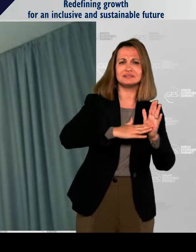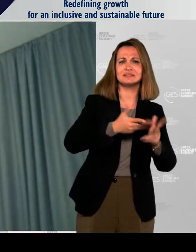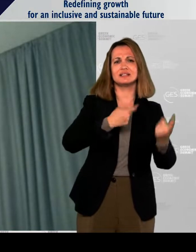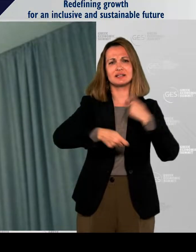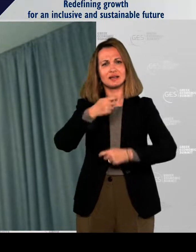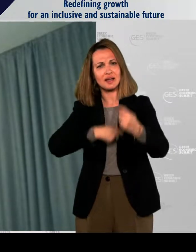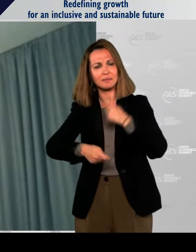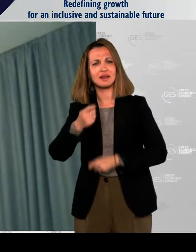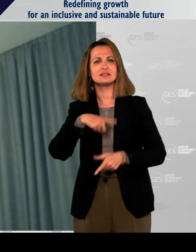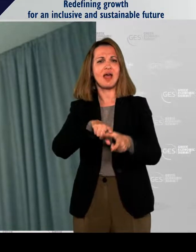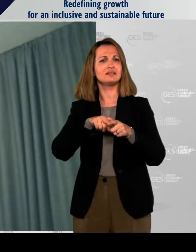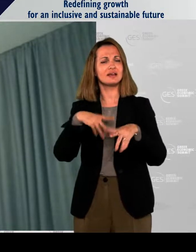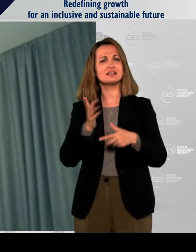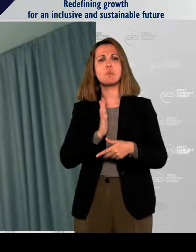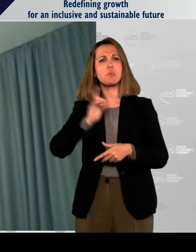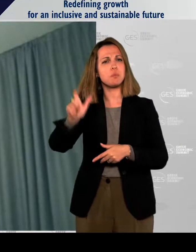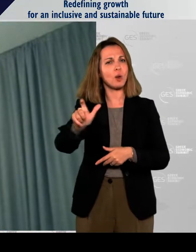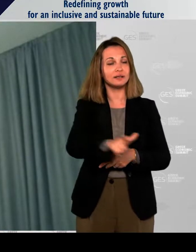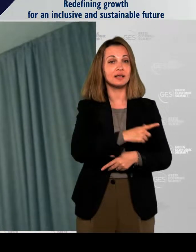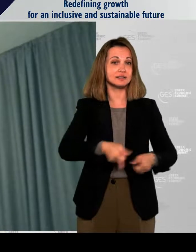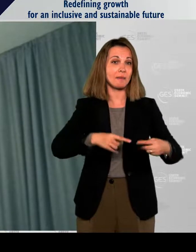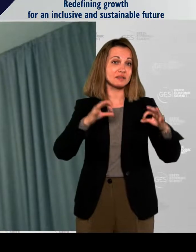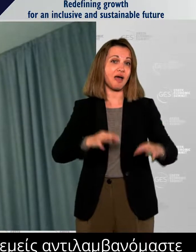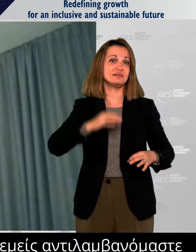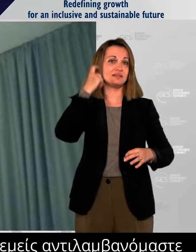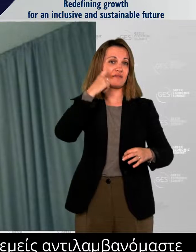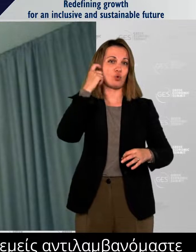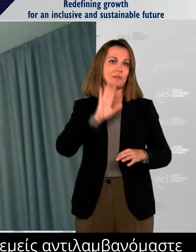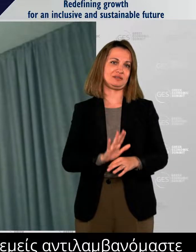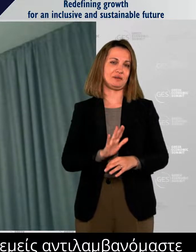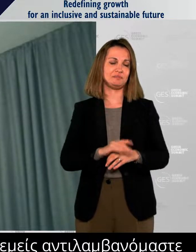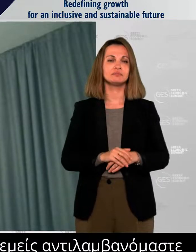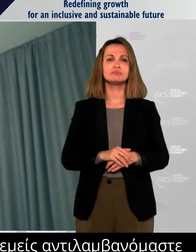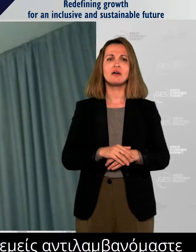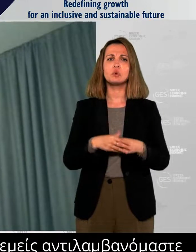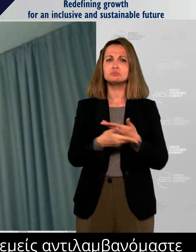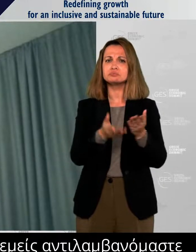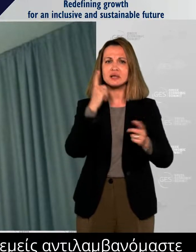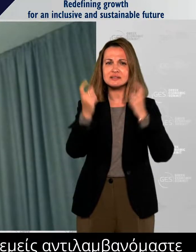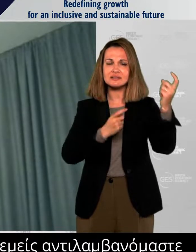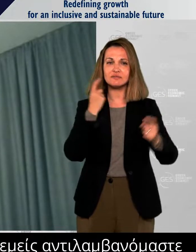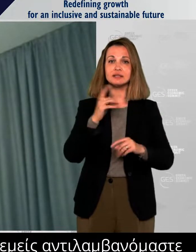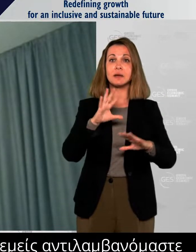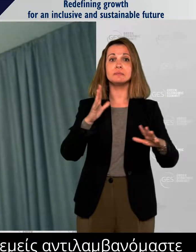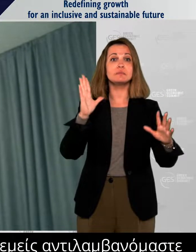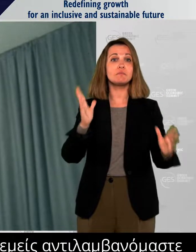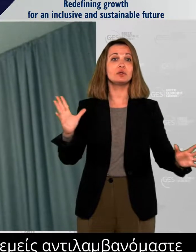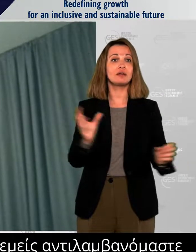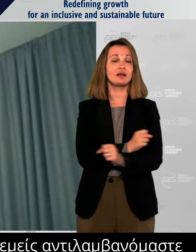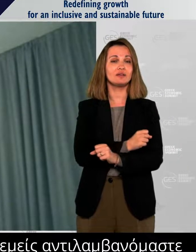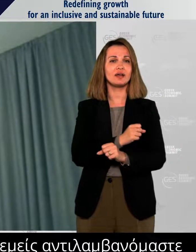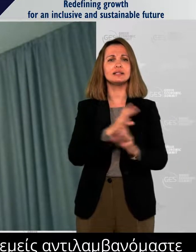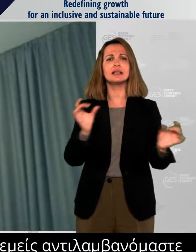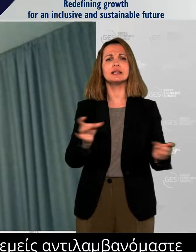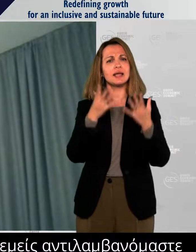when you have this digital platform to create new services for tourism, for making the country more competitive. Think